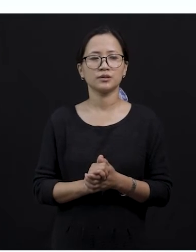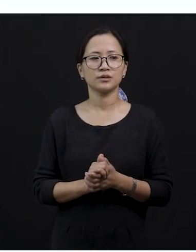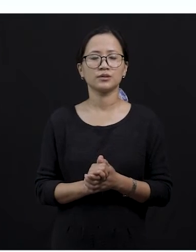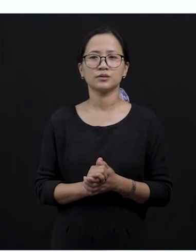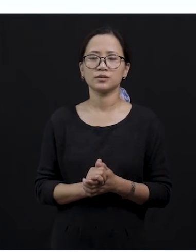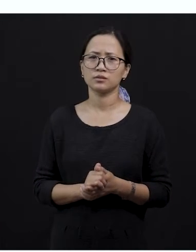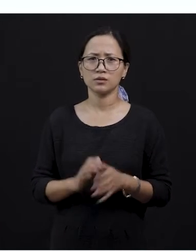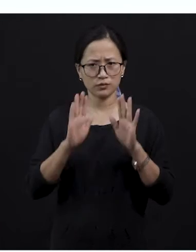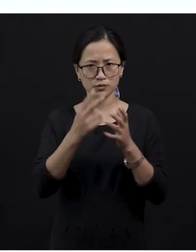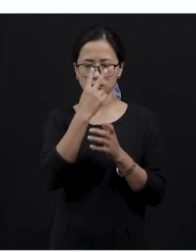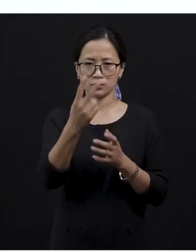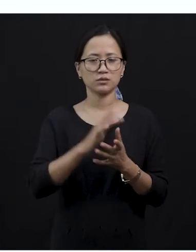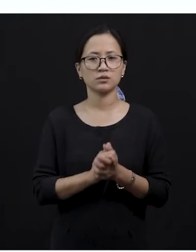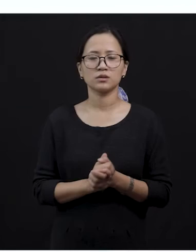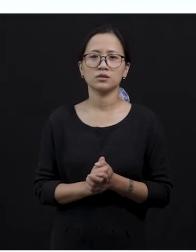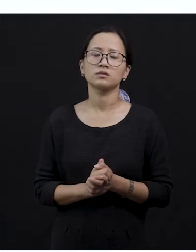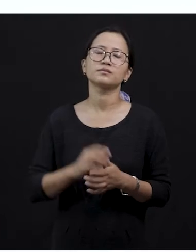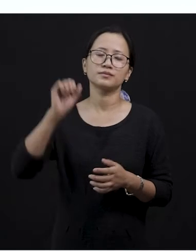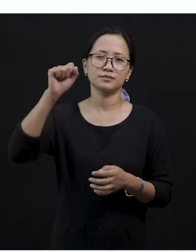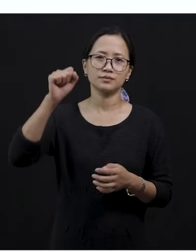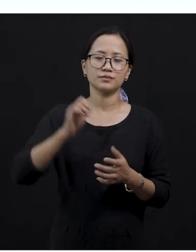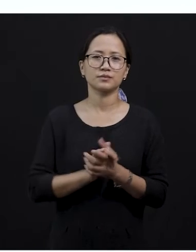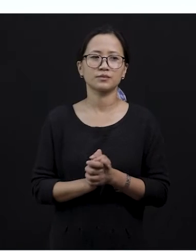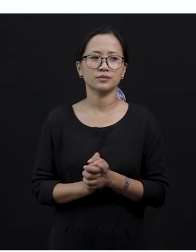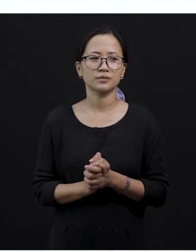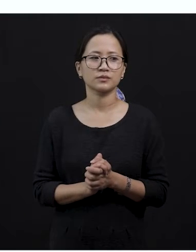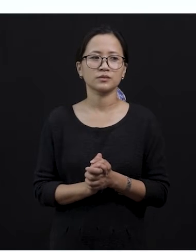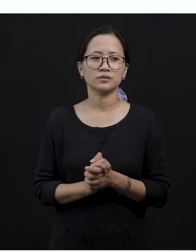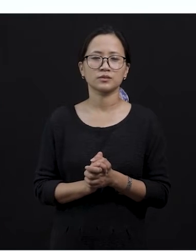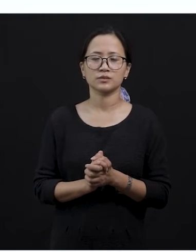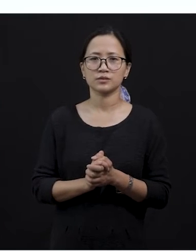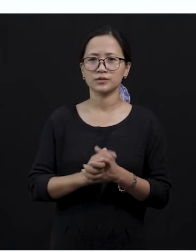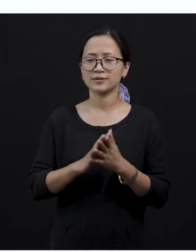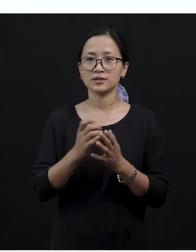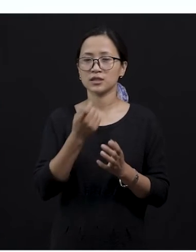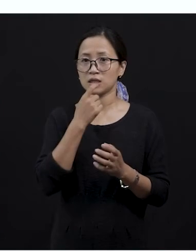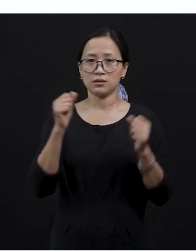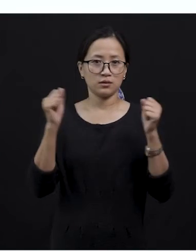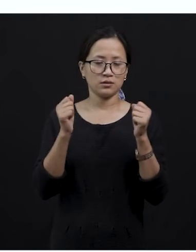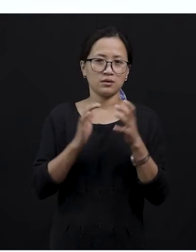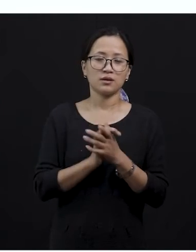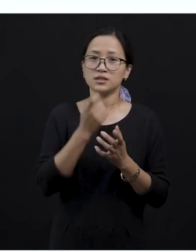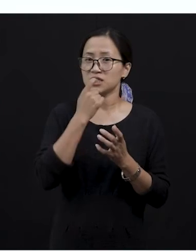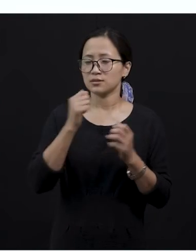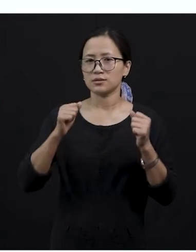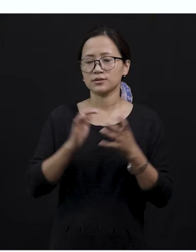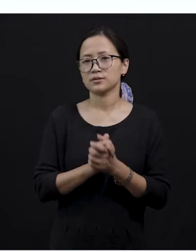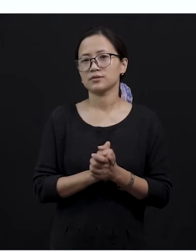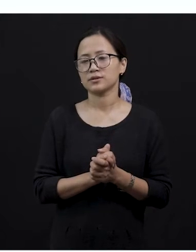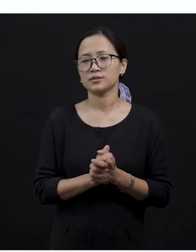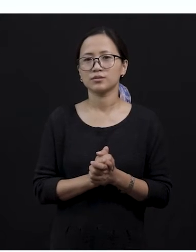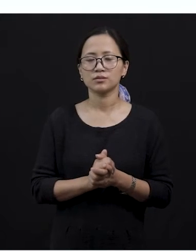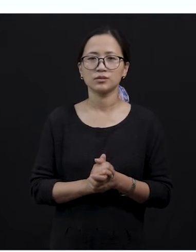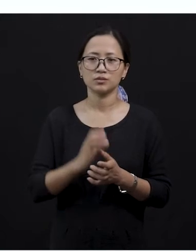seen a solid water, children? Yes, this is an ice cube. In your refrigerator, in the